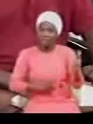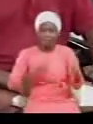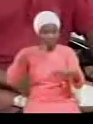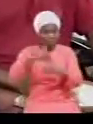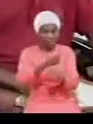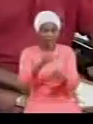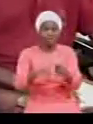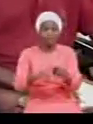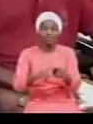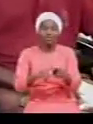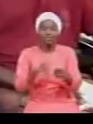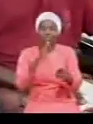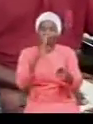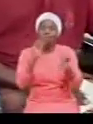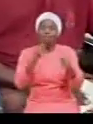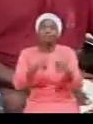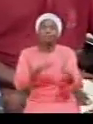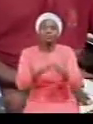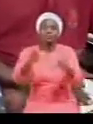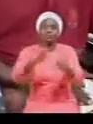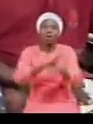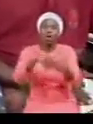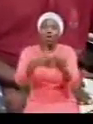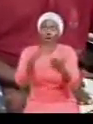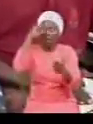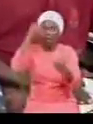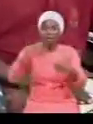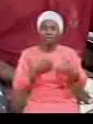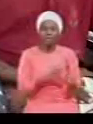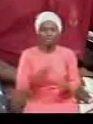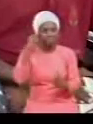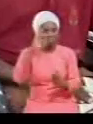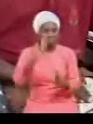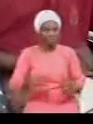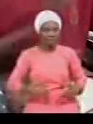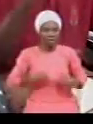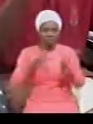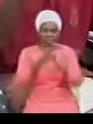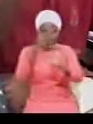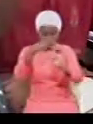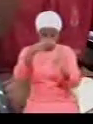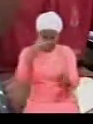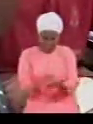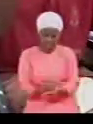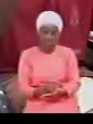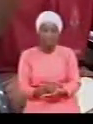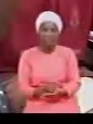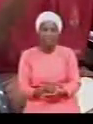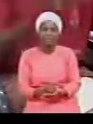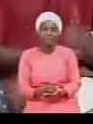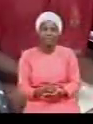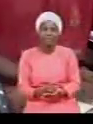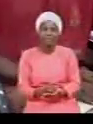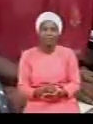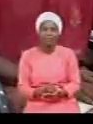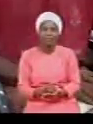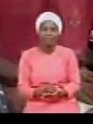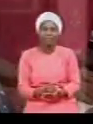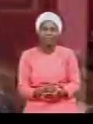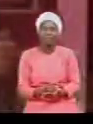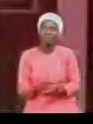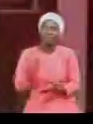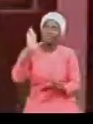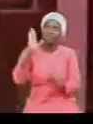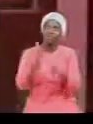to fulfill all he has planned for your life, in Jesus' name. Thy